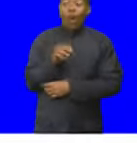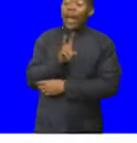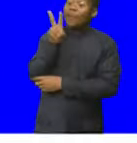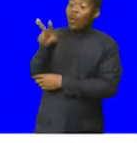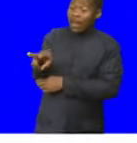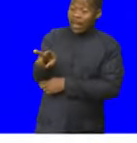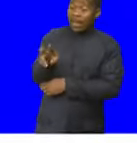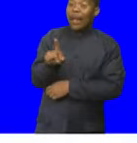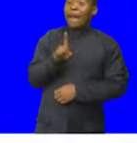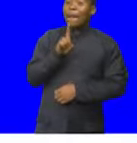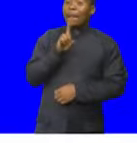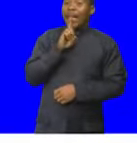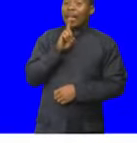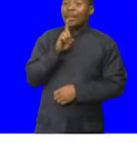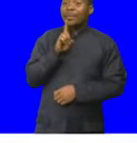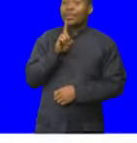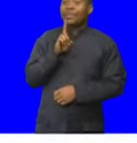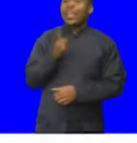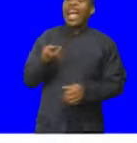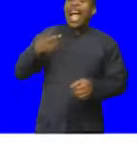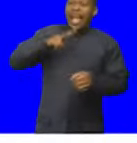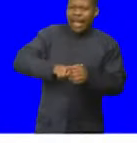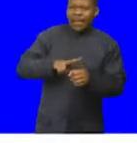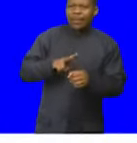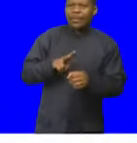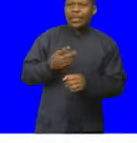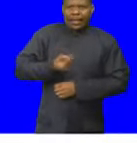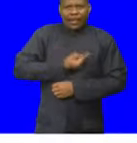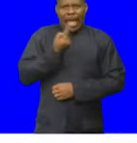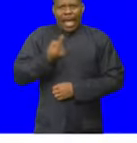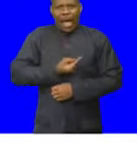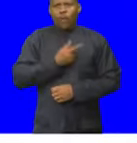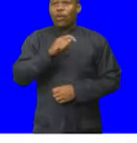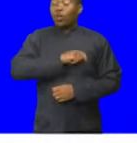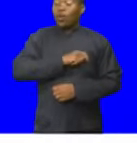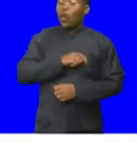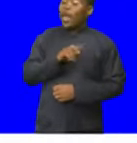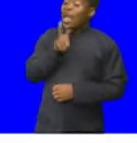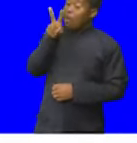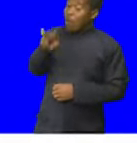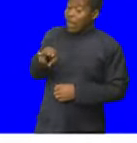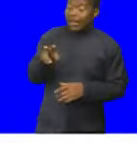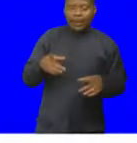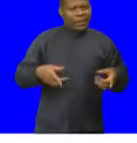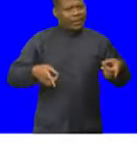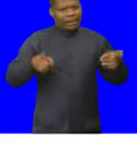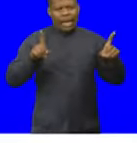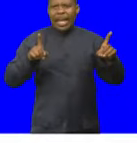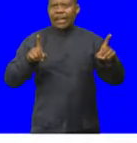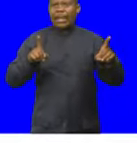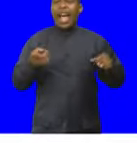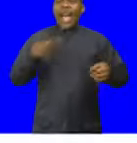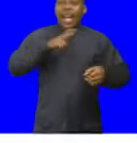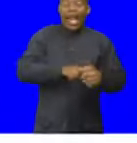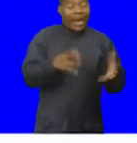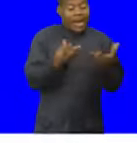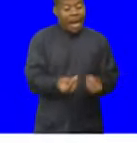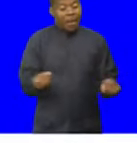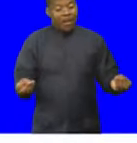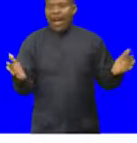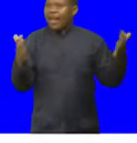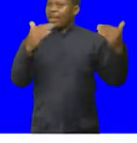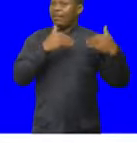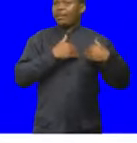usheshile ngawuyikhanzise ebukululu lapha ngiyibonile mina kwingodi kakhulu sisi bantwana bala kule ndzawo lena